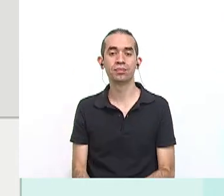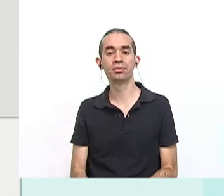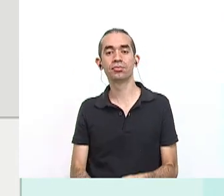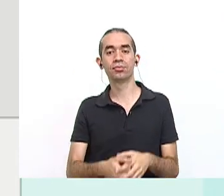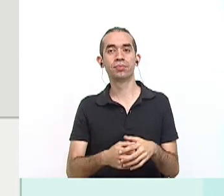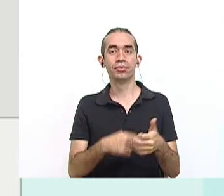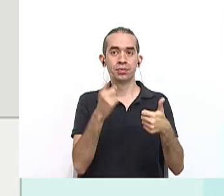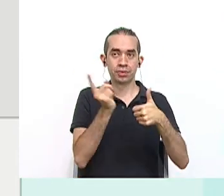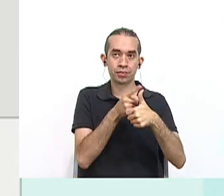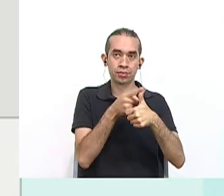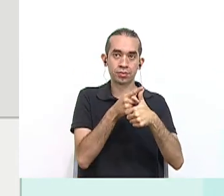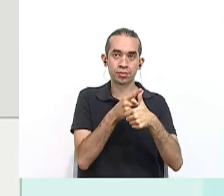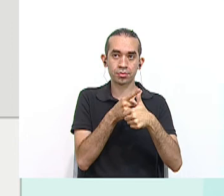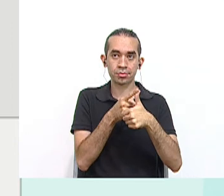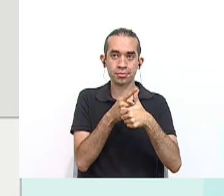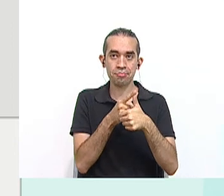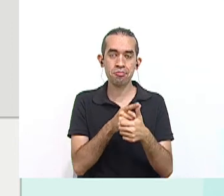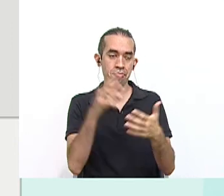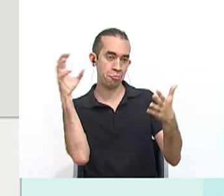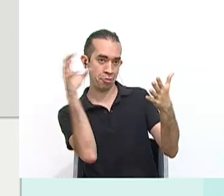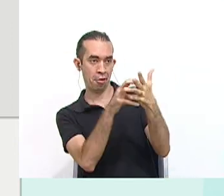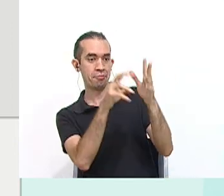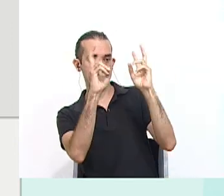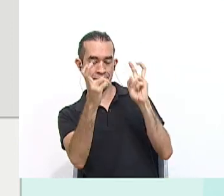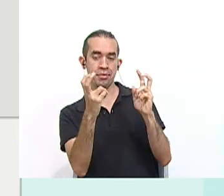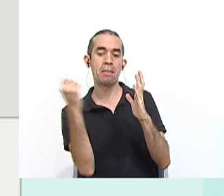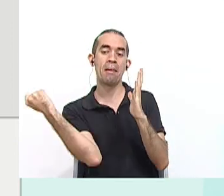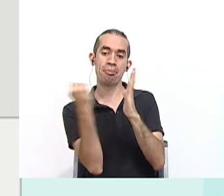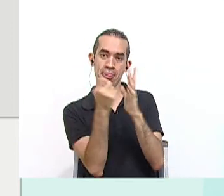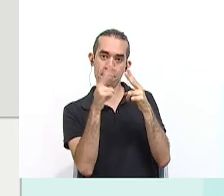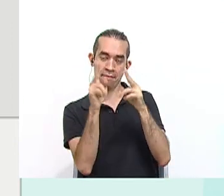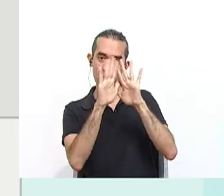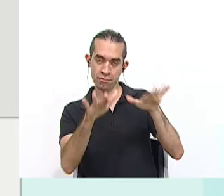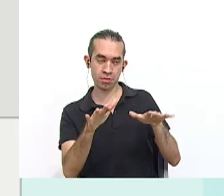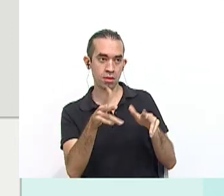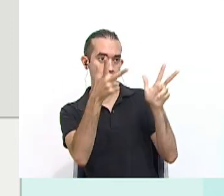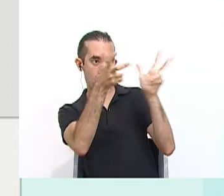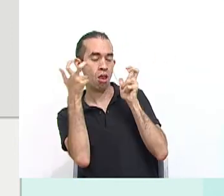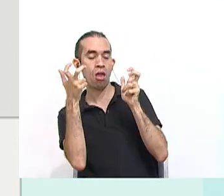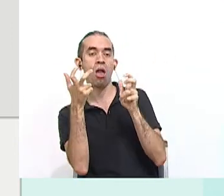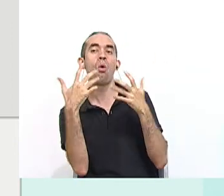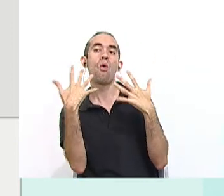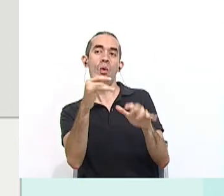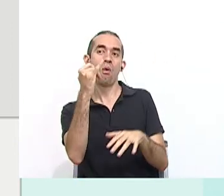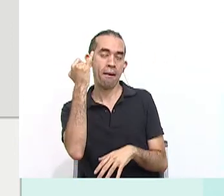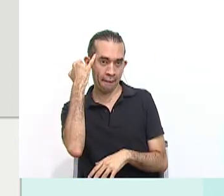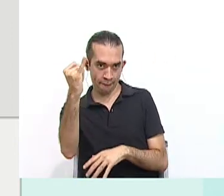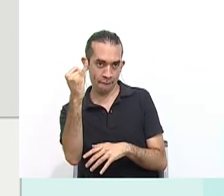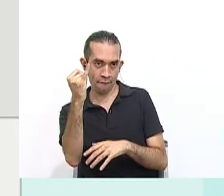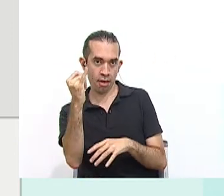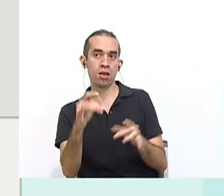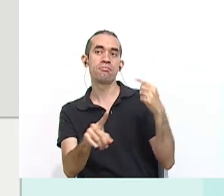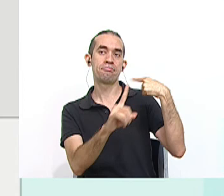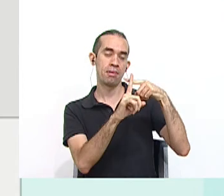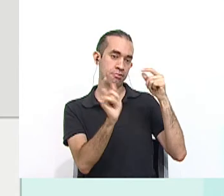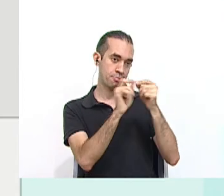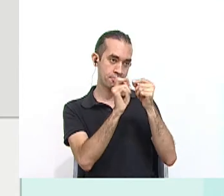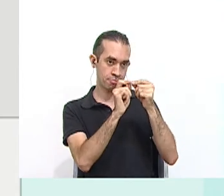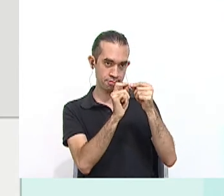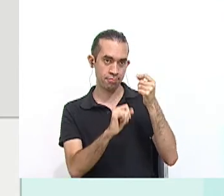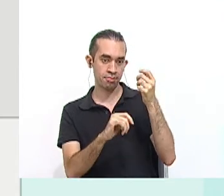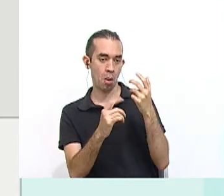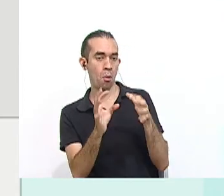one. I determined important ideas and supported details in a written text about the